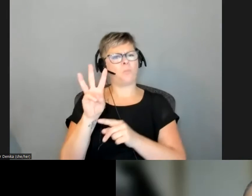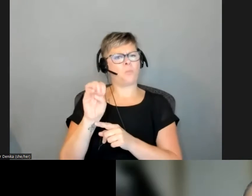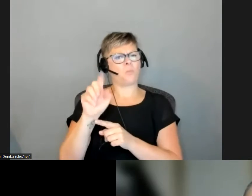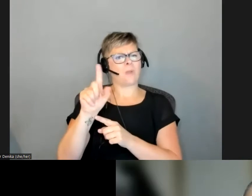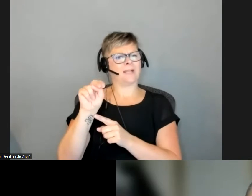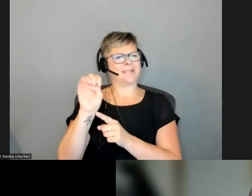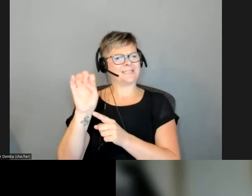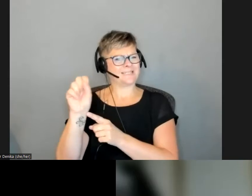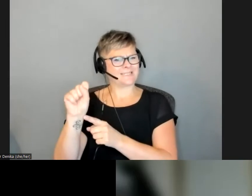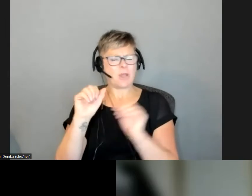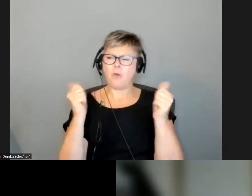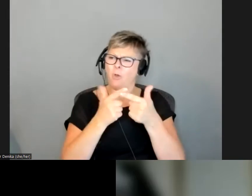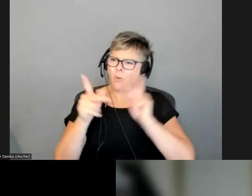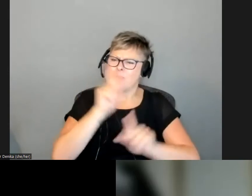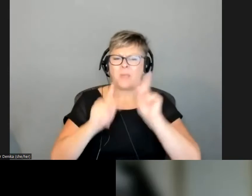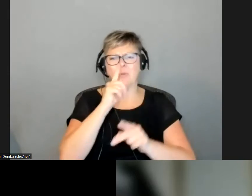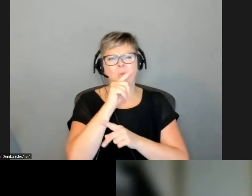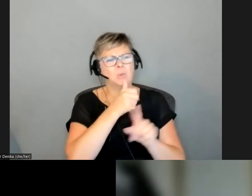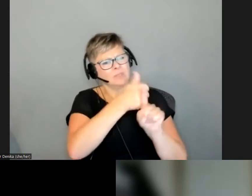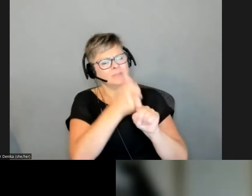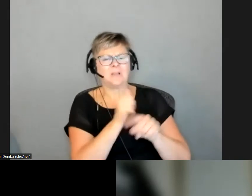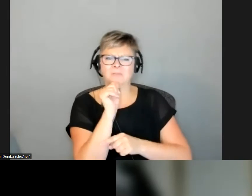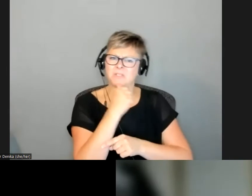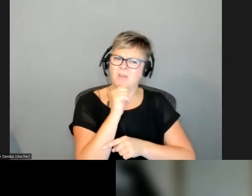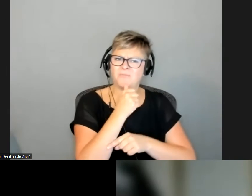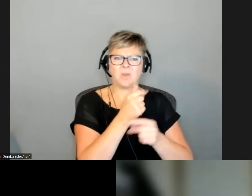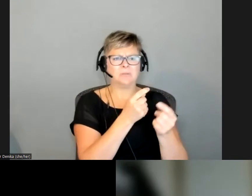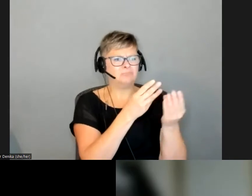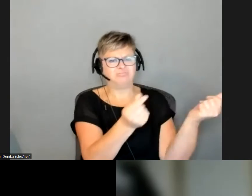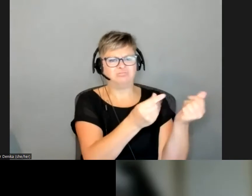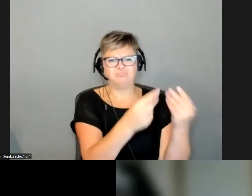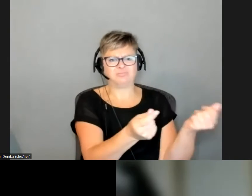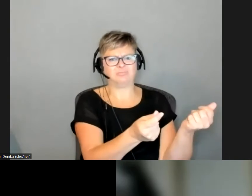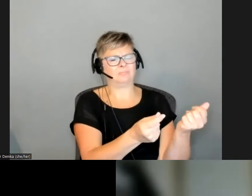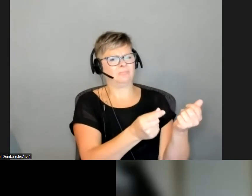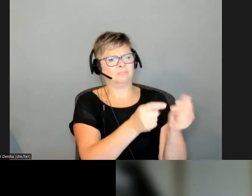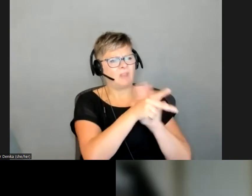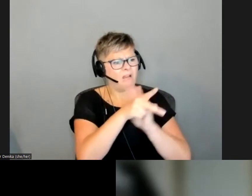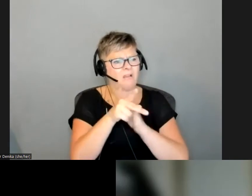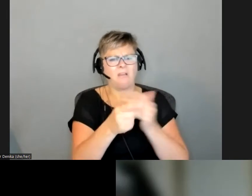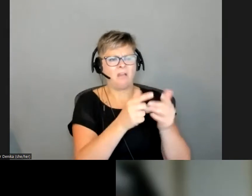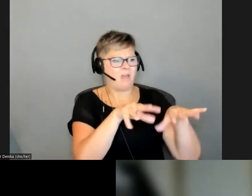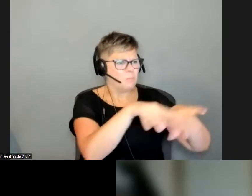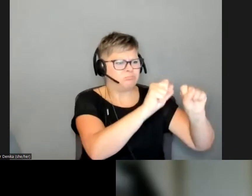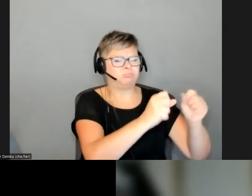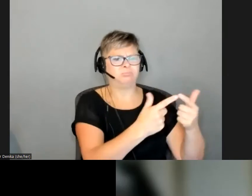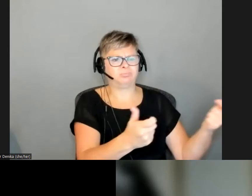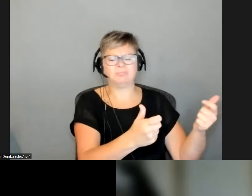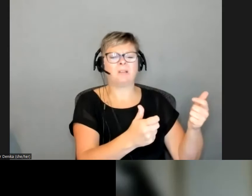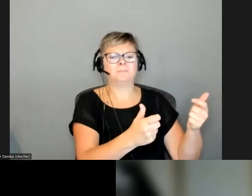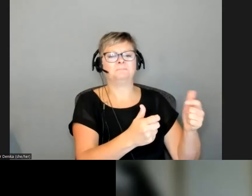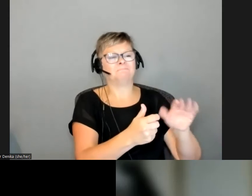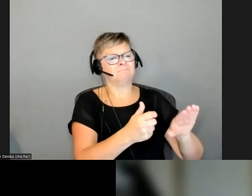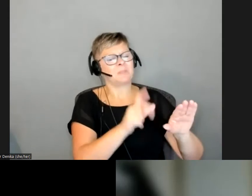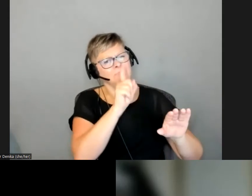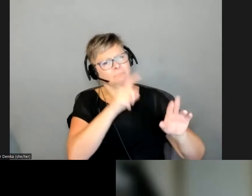all genocided peoples to really come forward, because we're still here. I don't know if you want to add anything